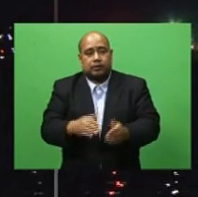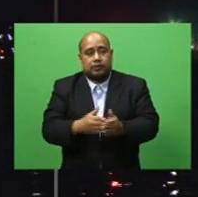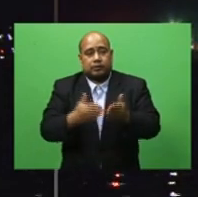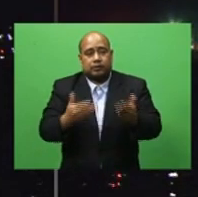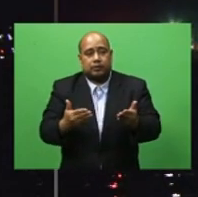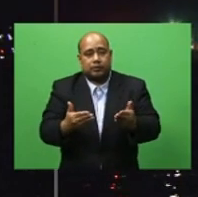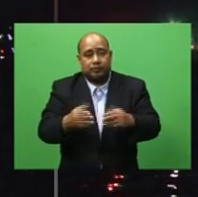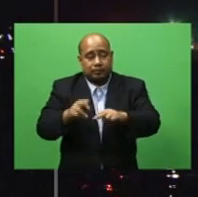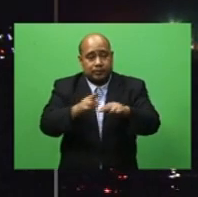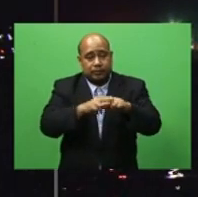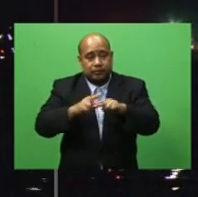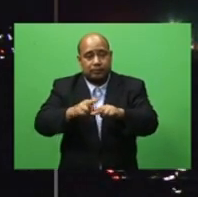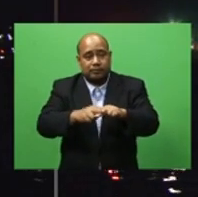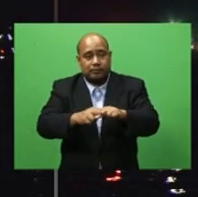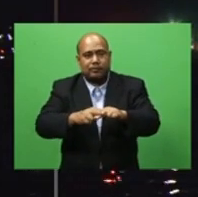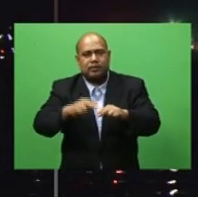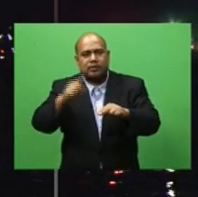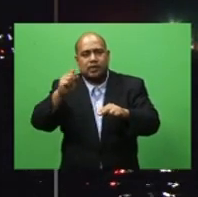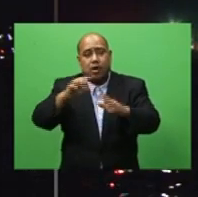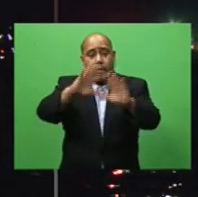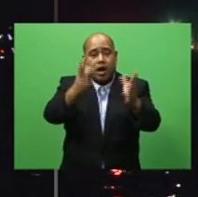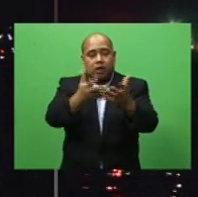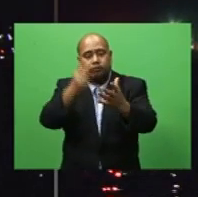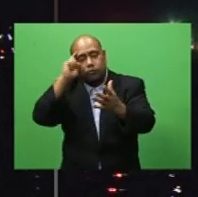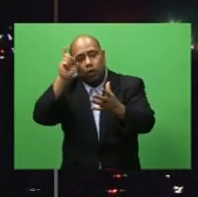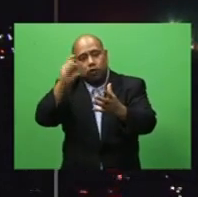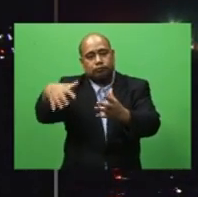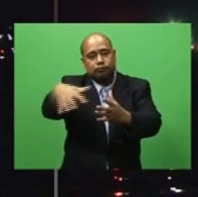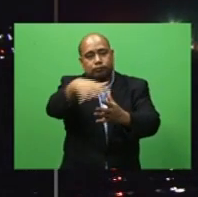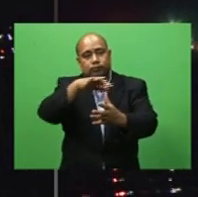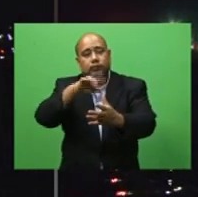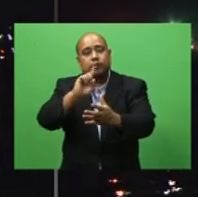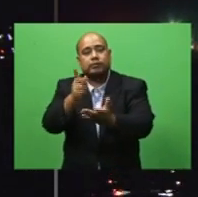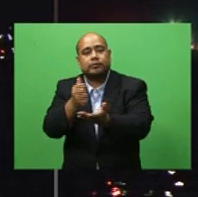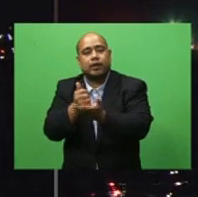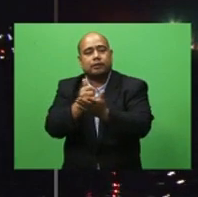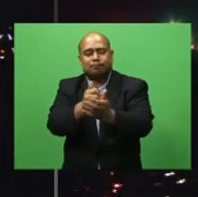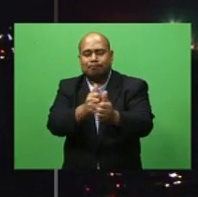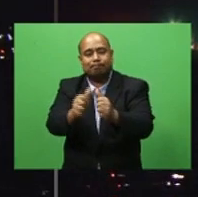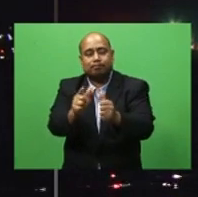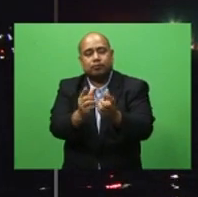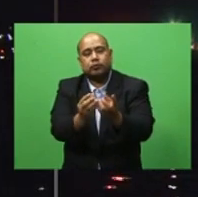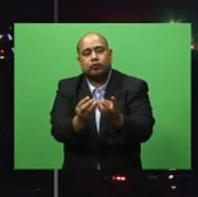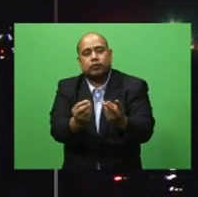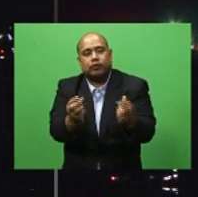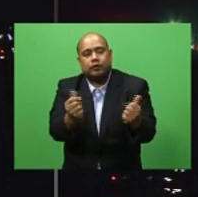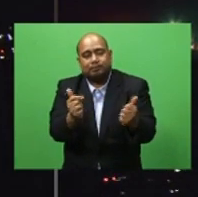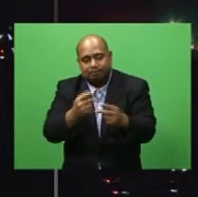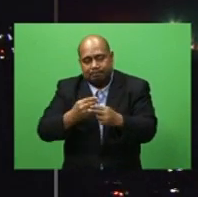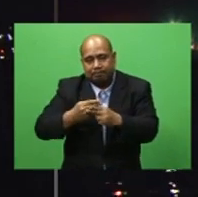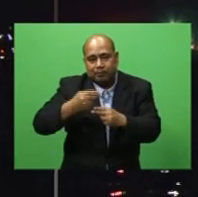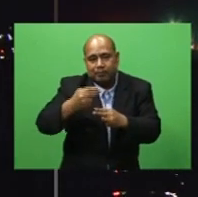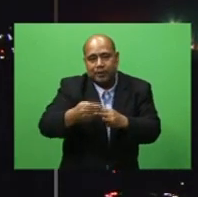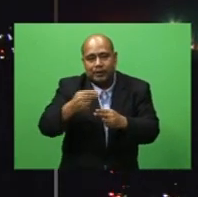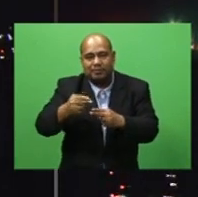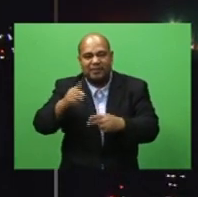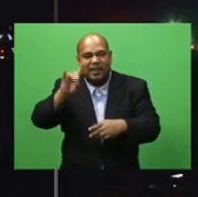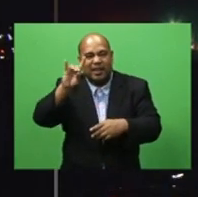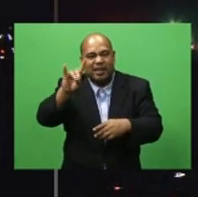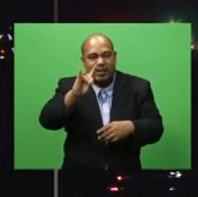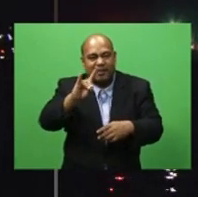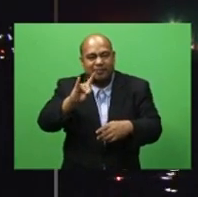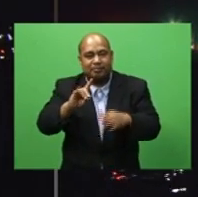been calling for global support in a bid to find solutions to the extinction of plants, animals and eventual collapse of the